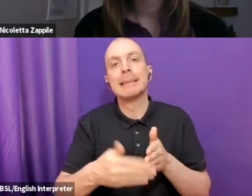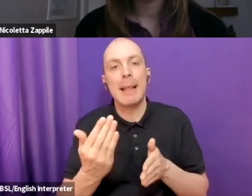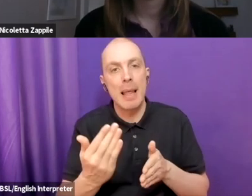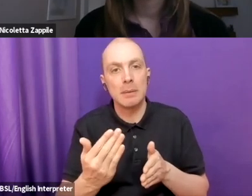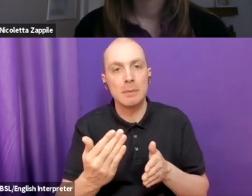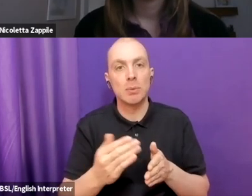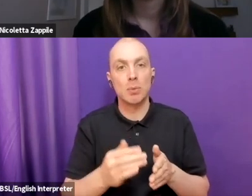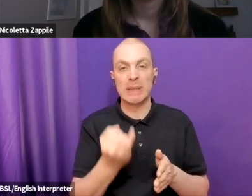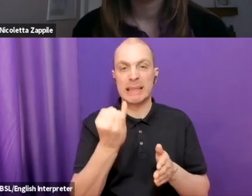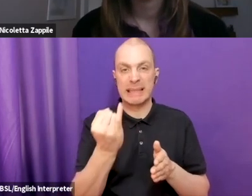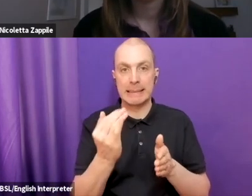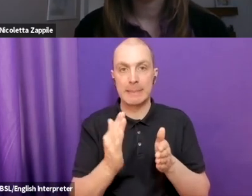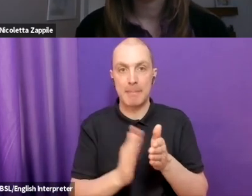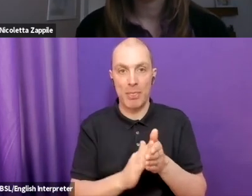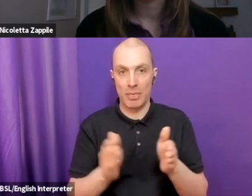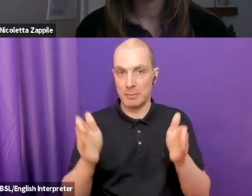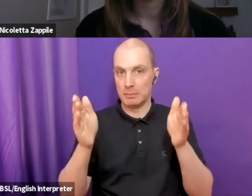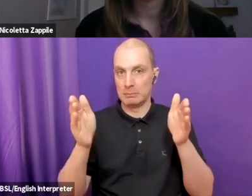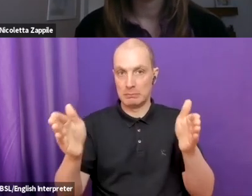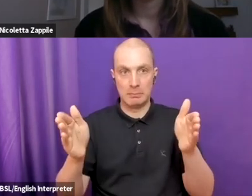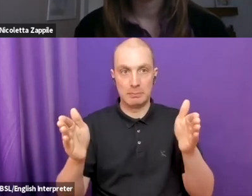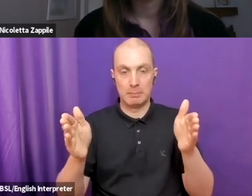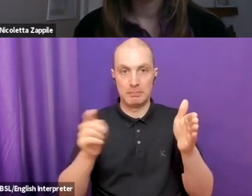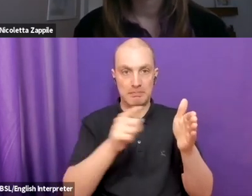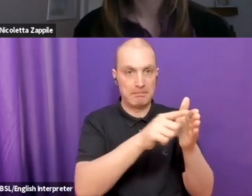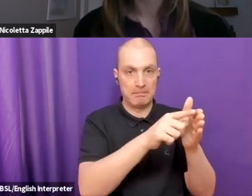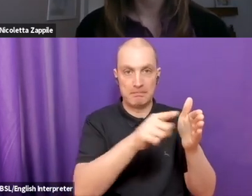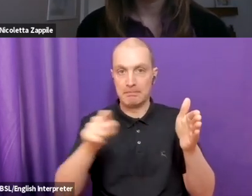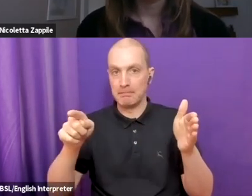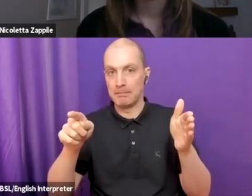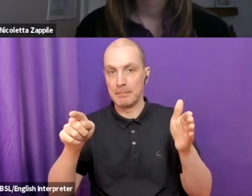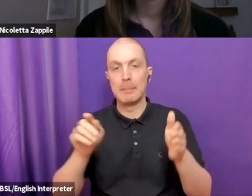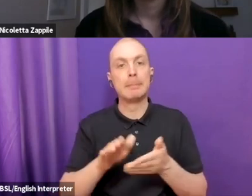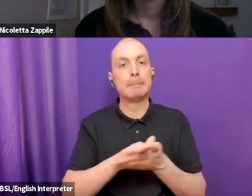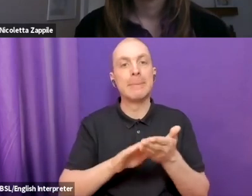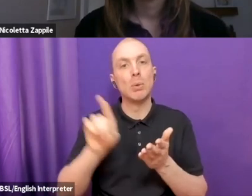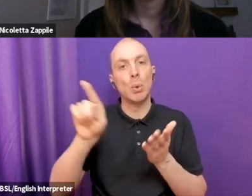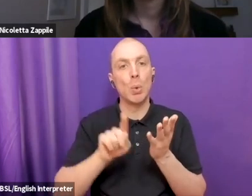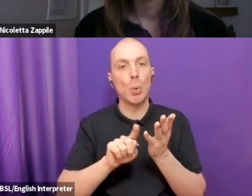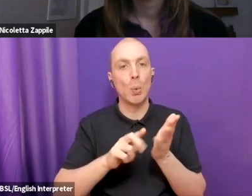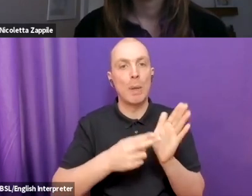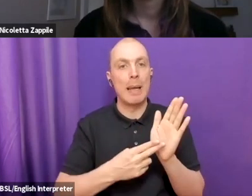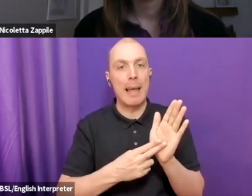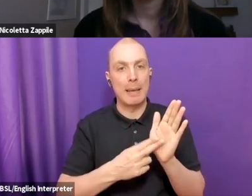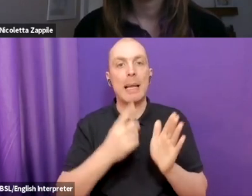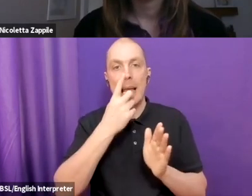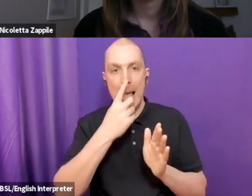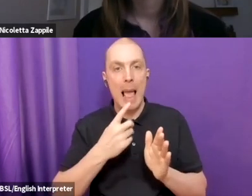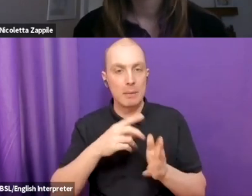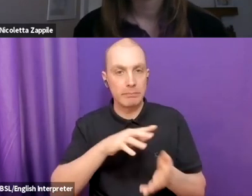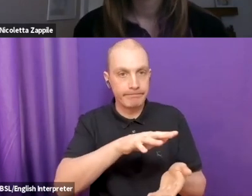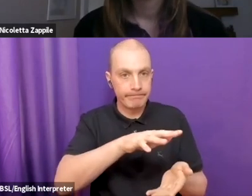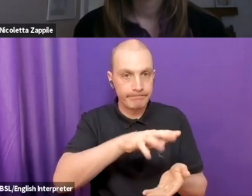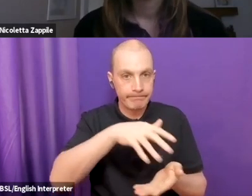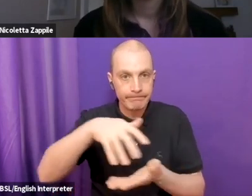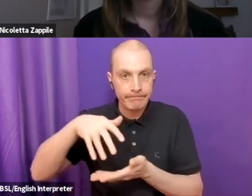there, between those two things, and that enables the UN to kind of process all of that information and then all of the kind of related advocacy work to